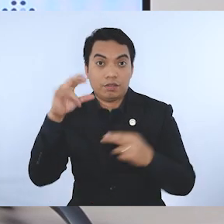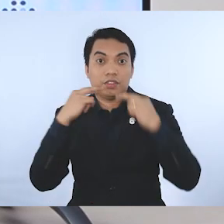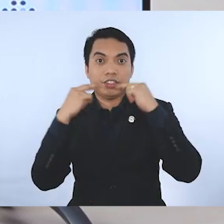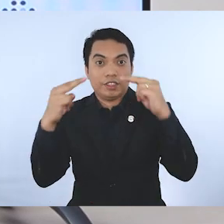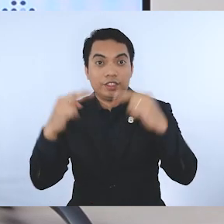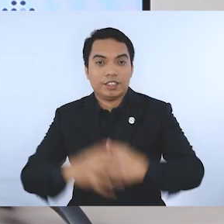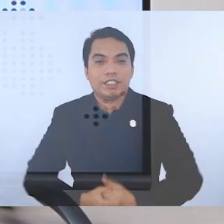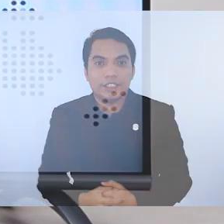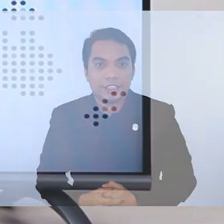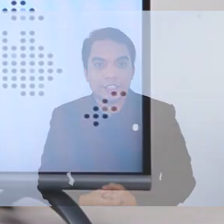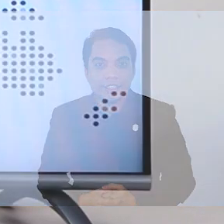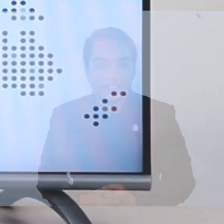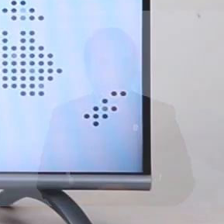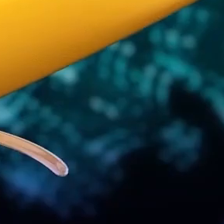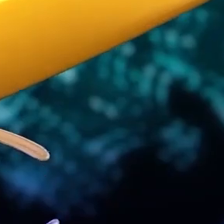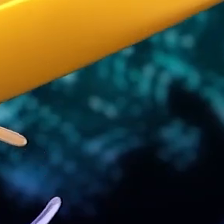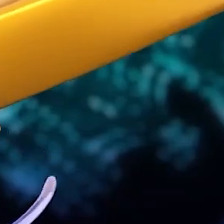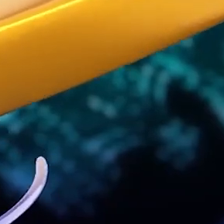ang CFO News.